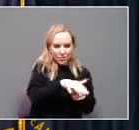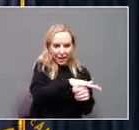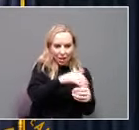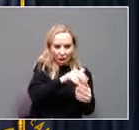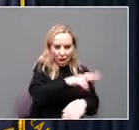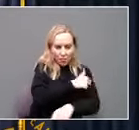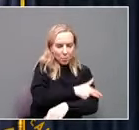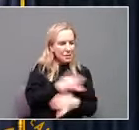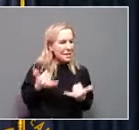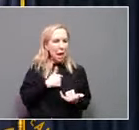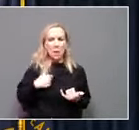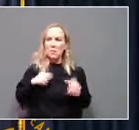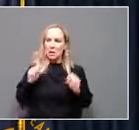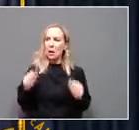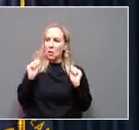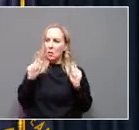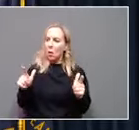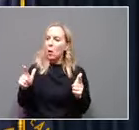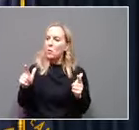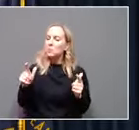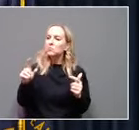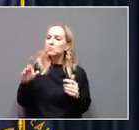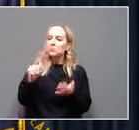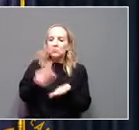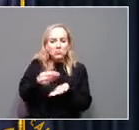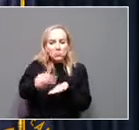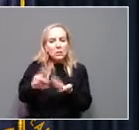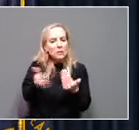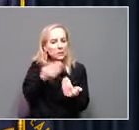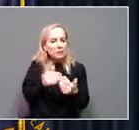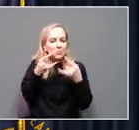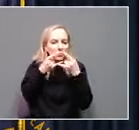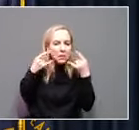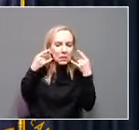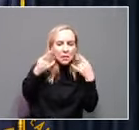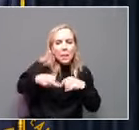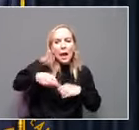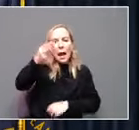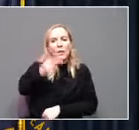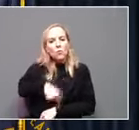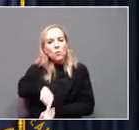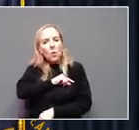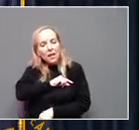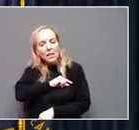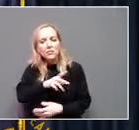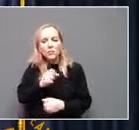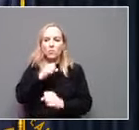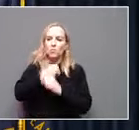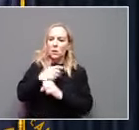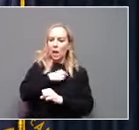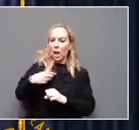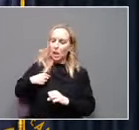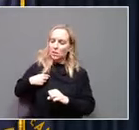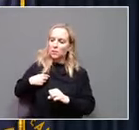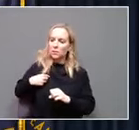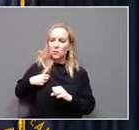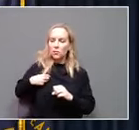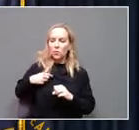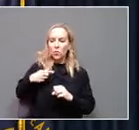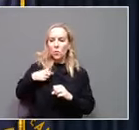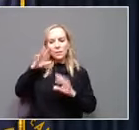find multiple masks that are of the highest quality that protect us when we choose to wear them.